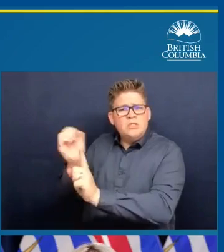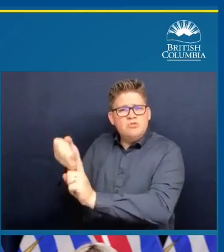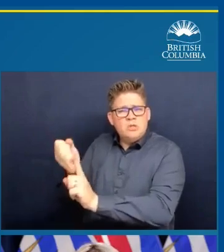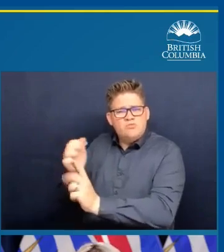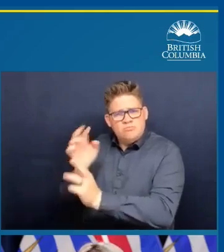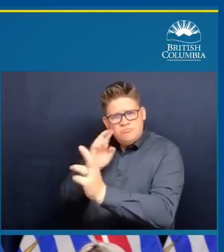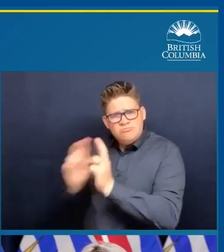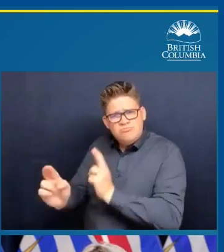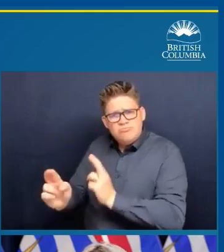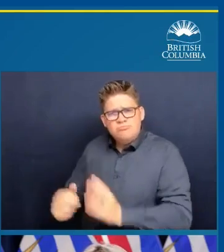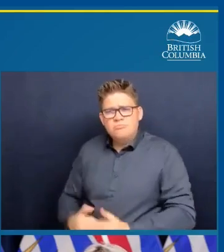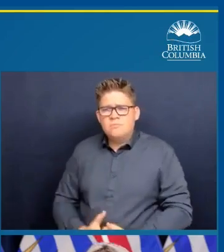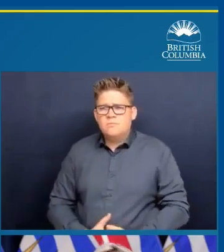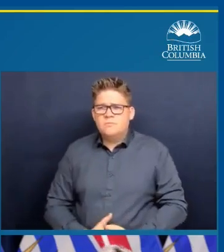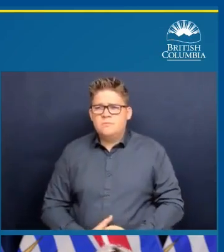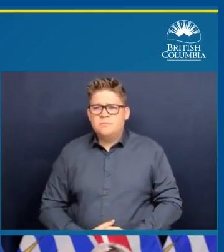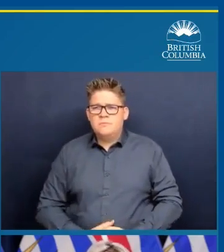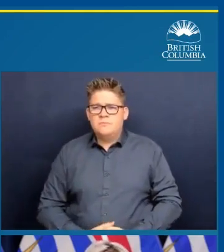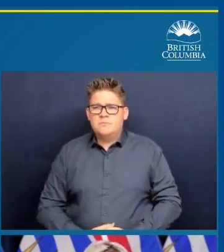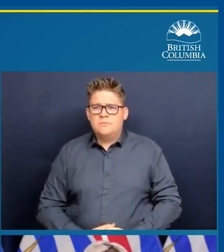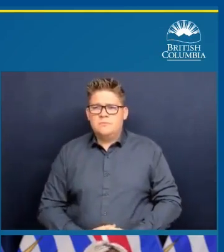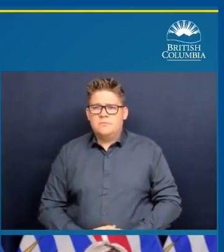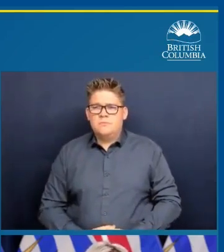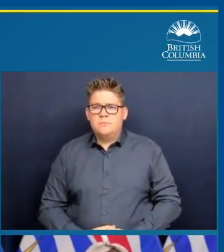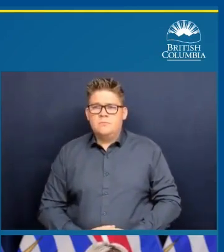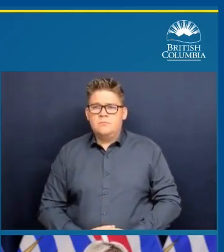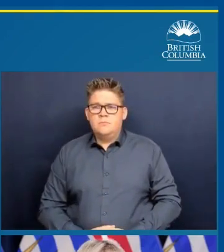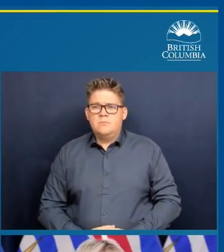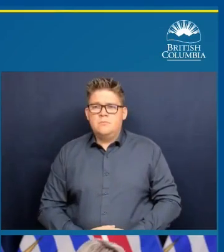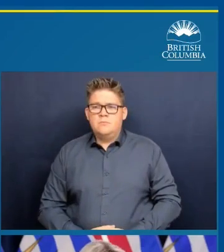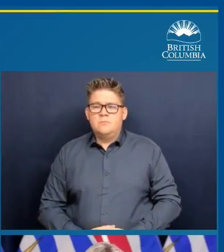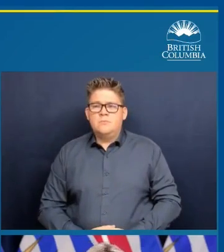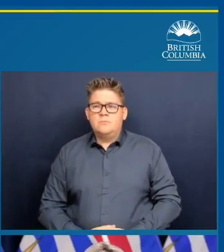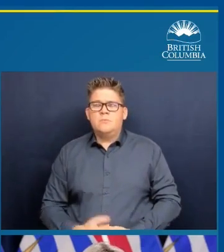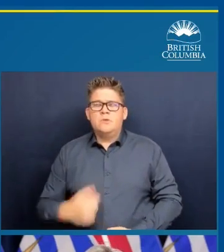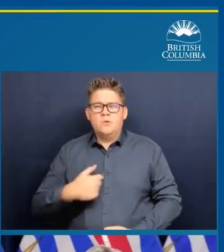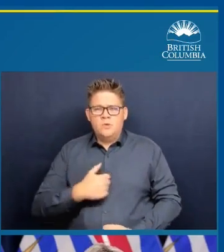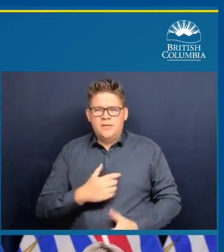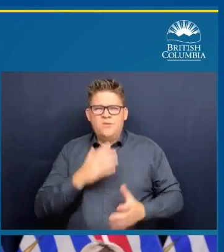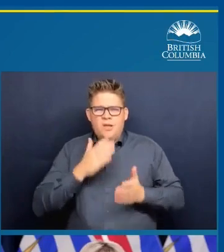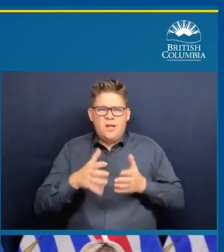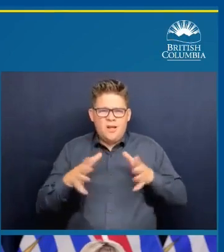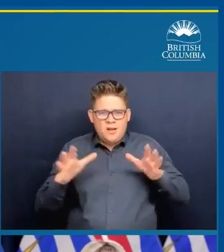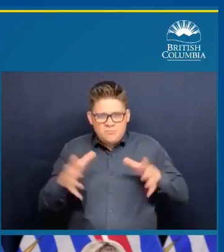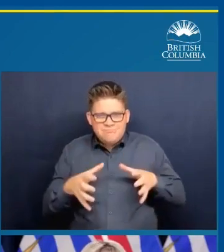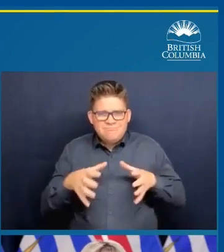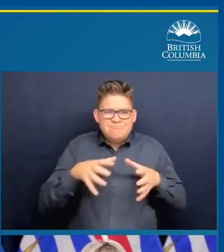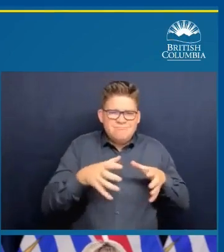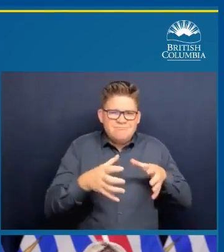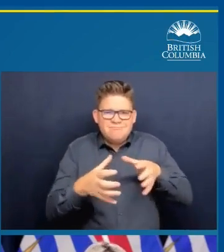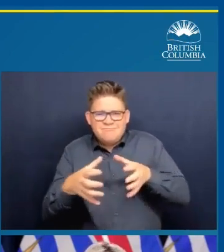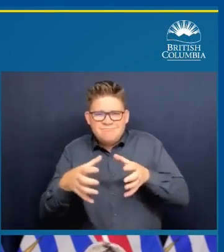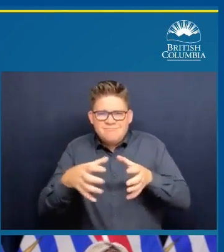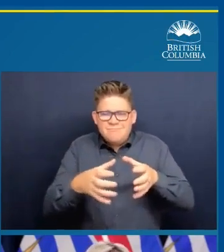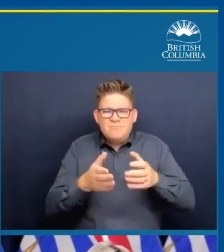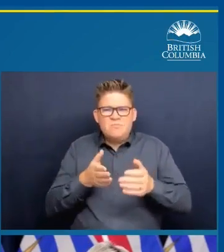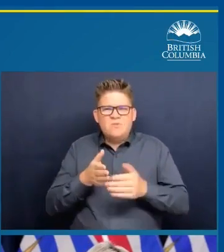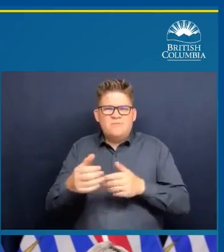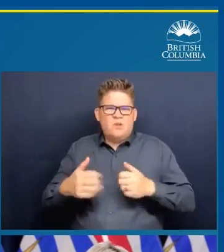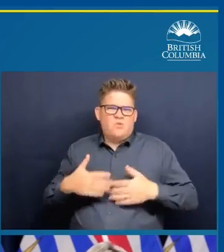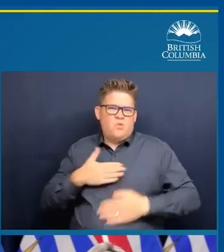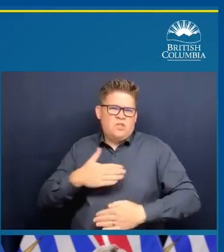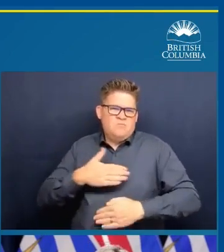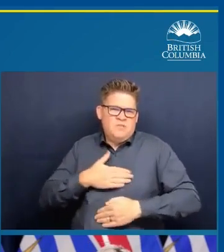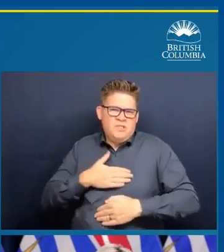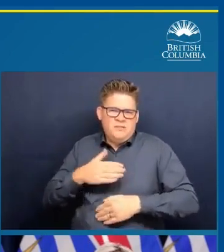is how we're going together to get through this respiratory season and practice, get it, be part of how we do this every